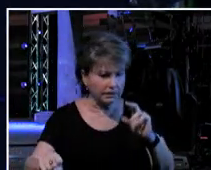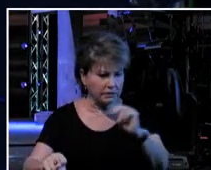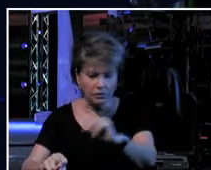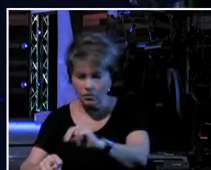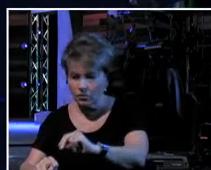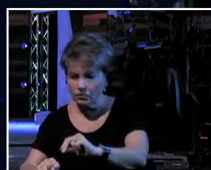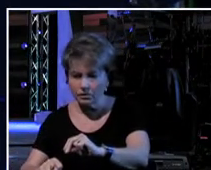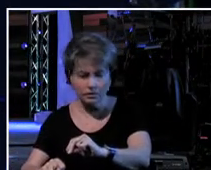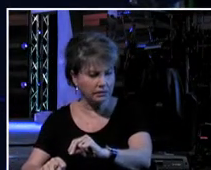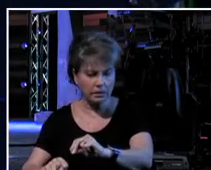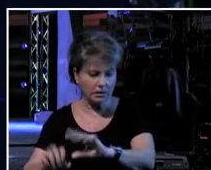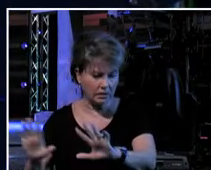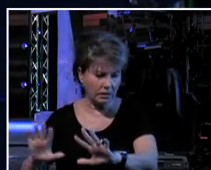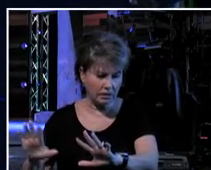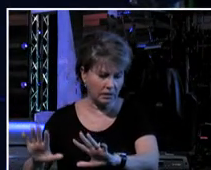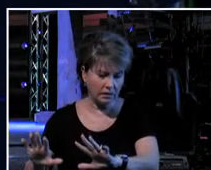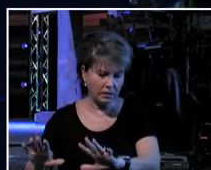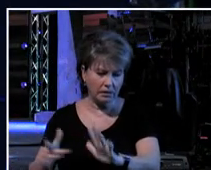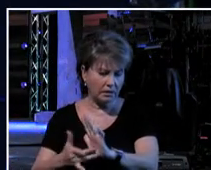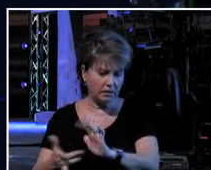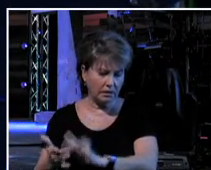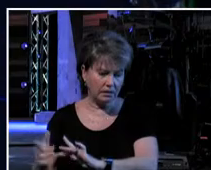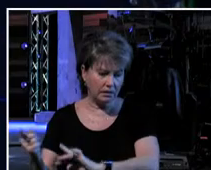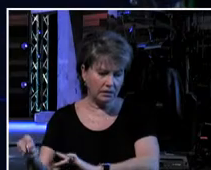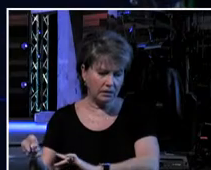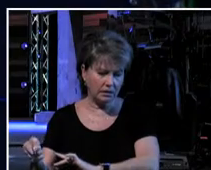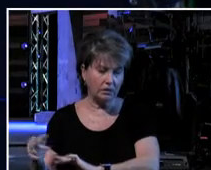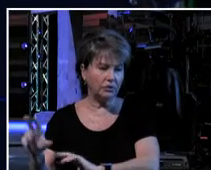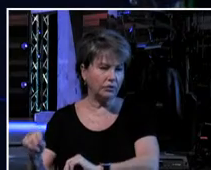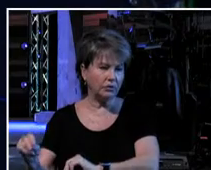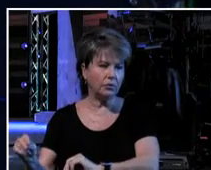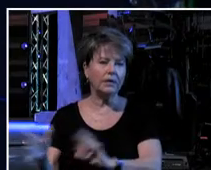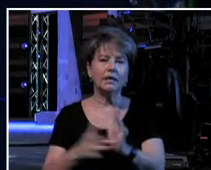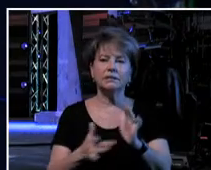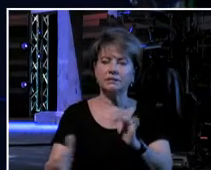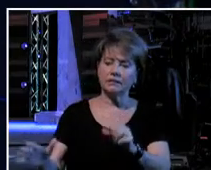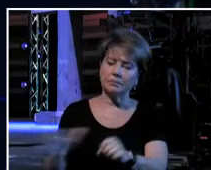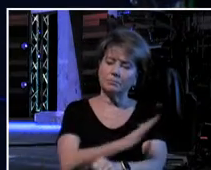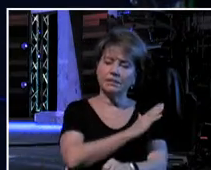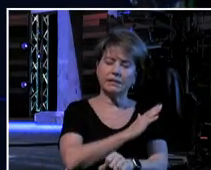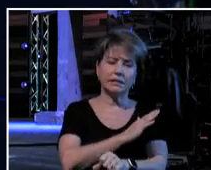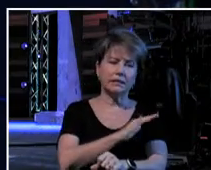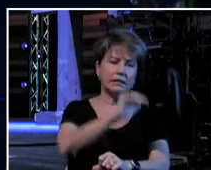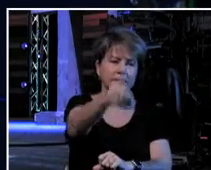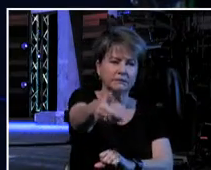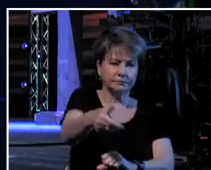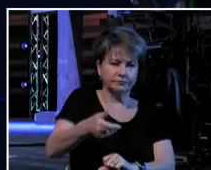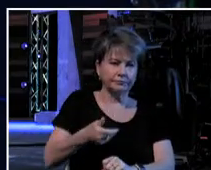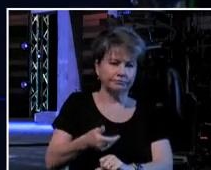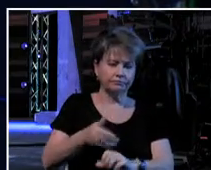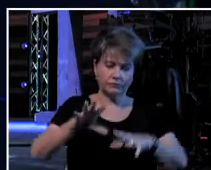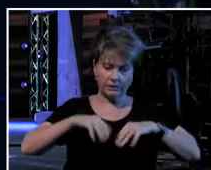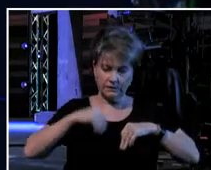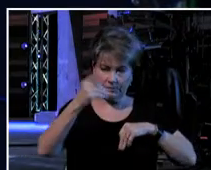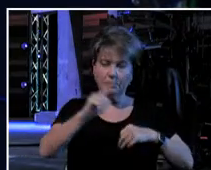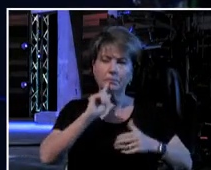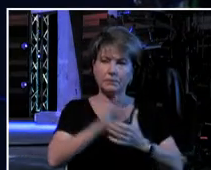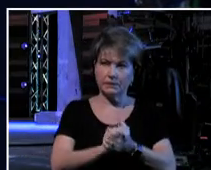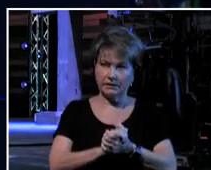biblical. The reality of that is that's why Jesus had to come, is because we couldn't, because we don't, because we